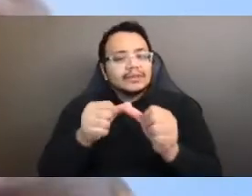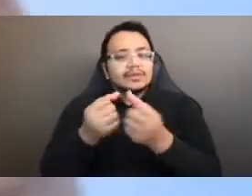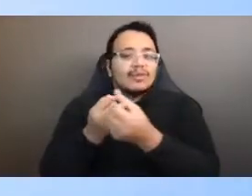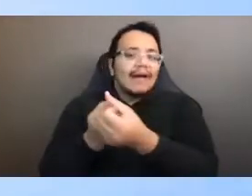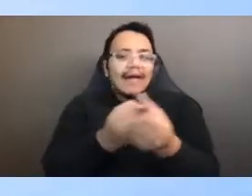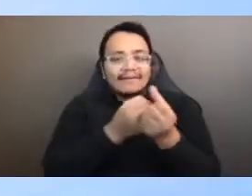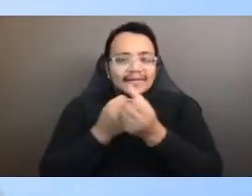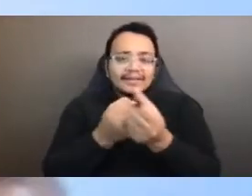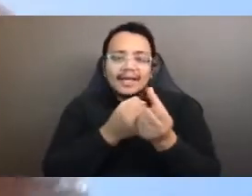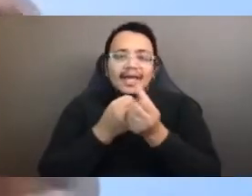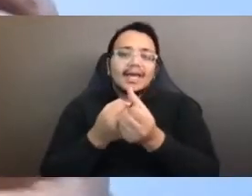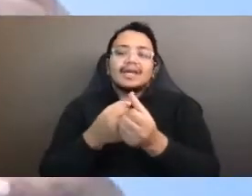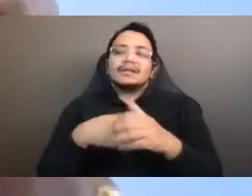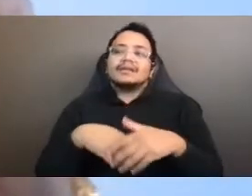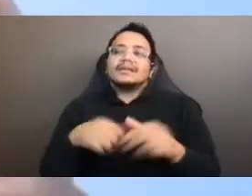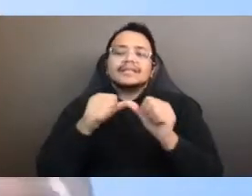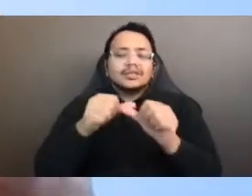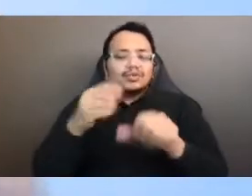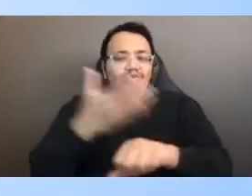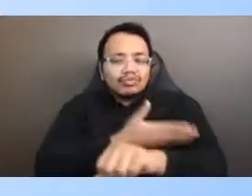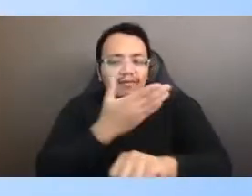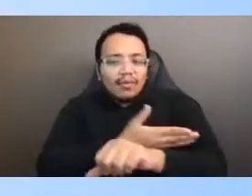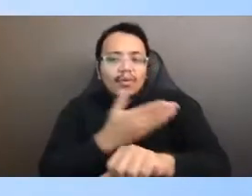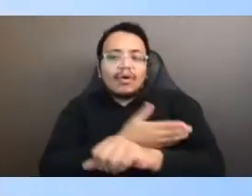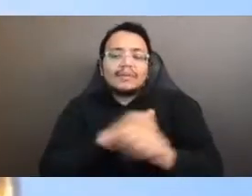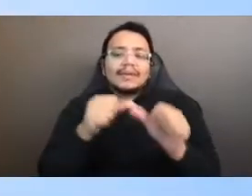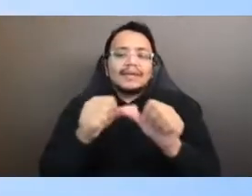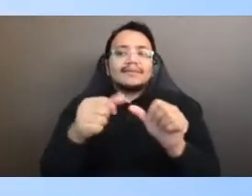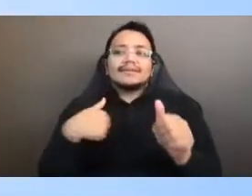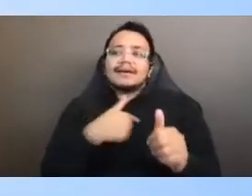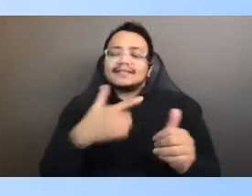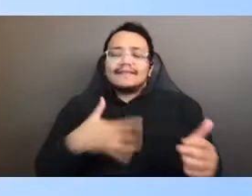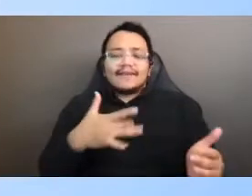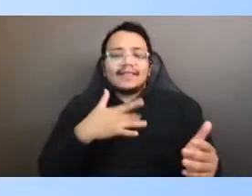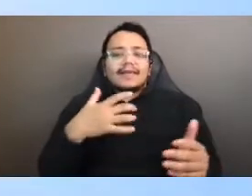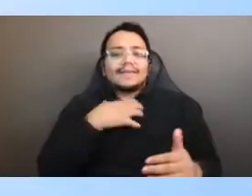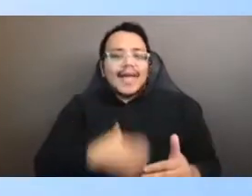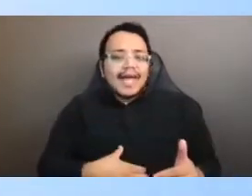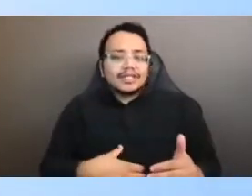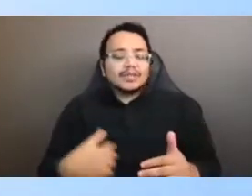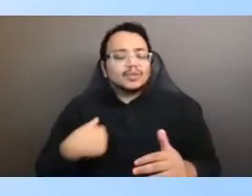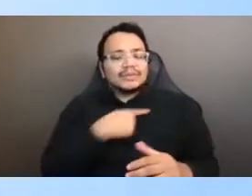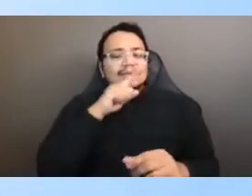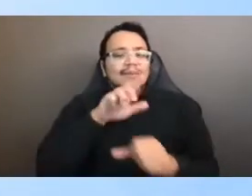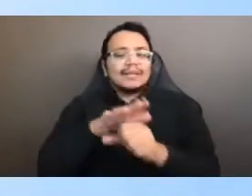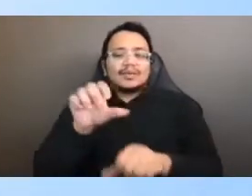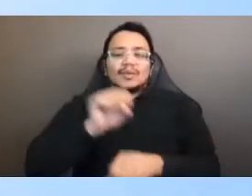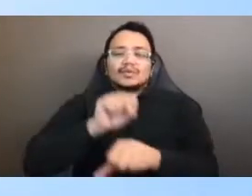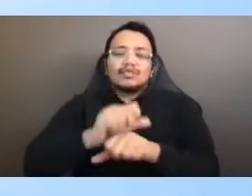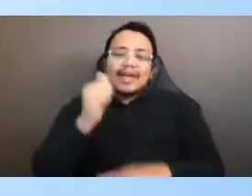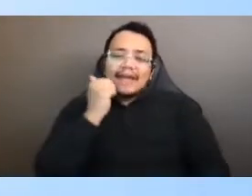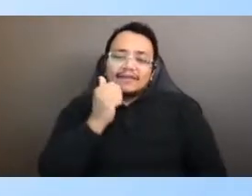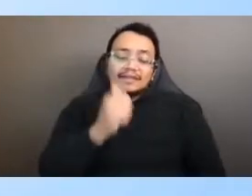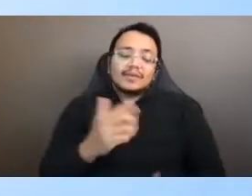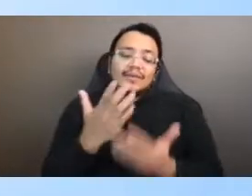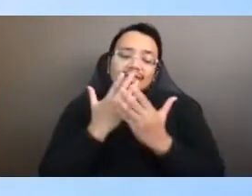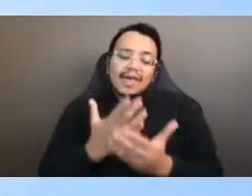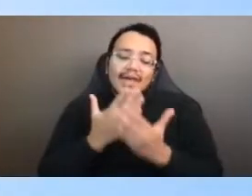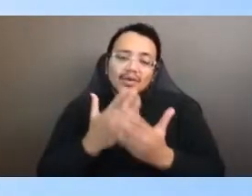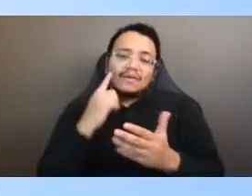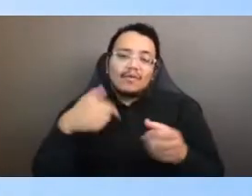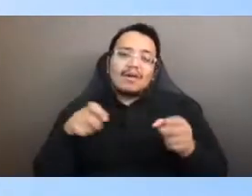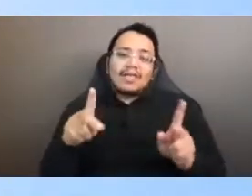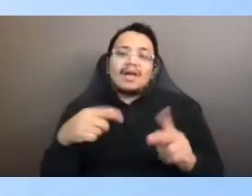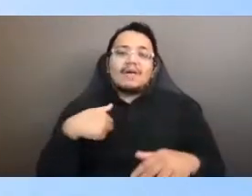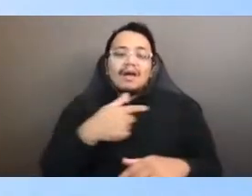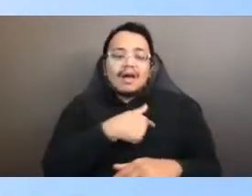legislative, in this reform space. It keeps us passionate. It keeps us committed to this work every single day. And so we thank you for allowing us